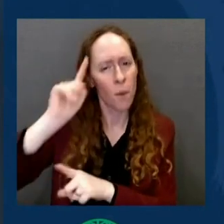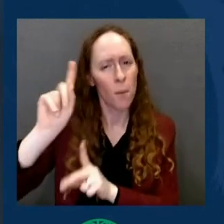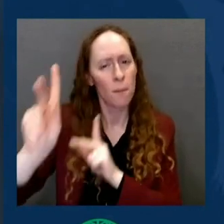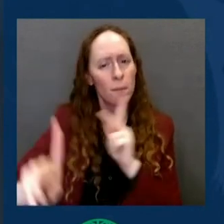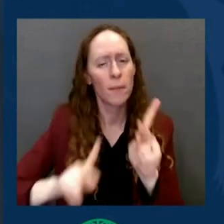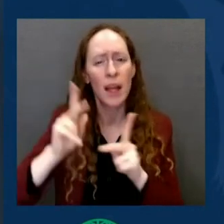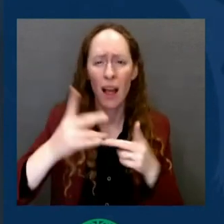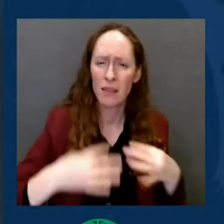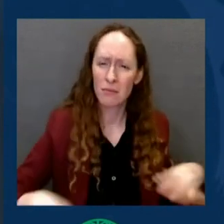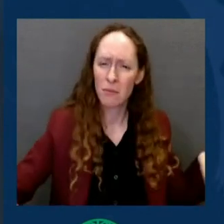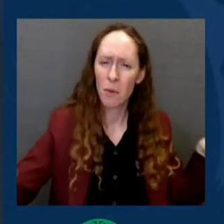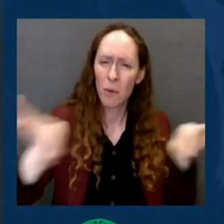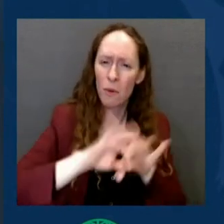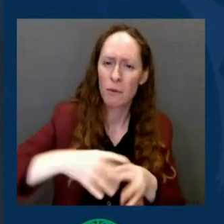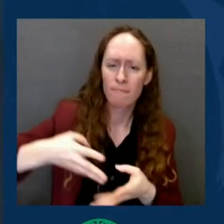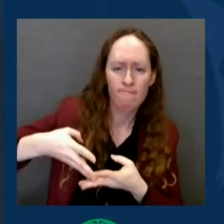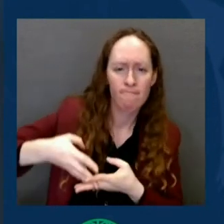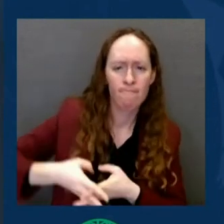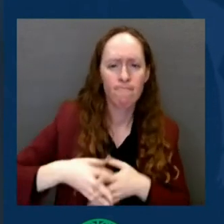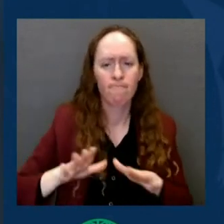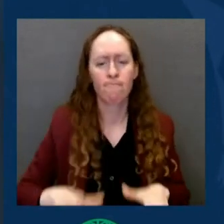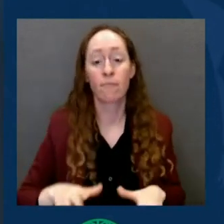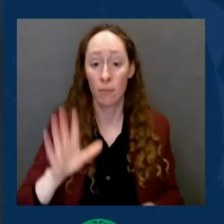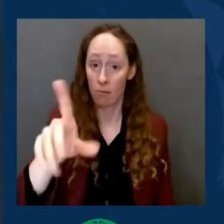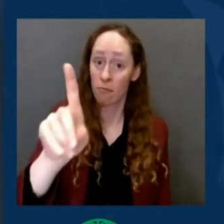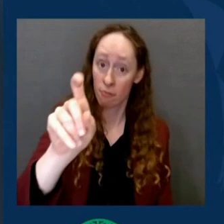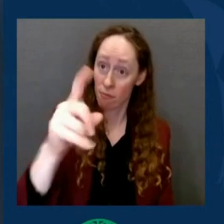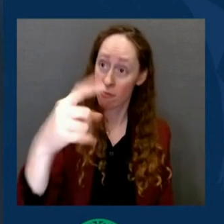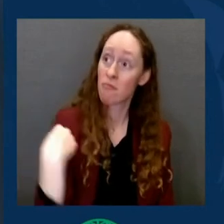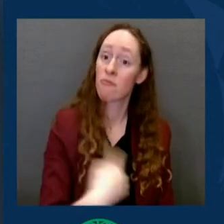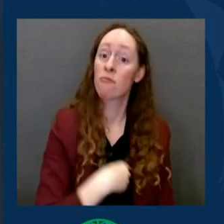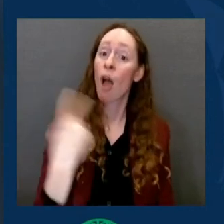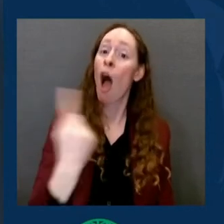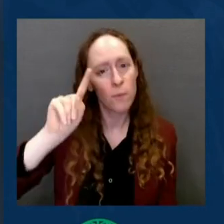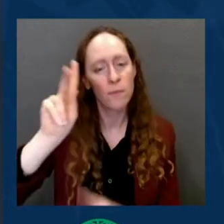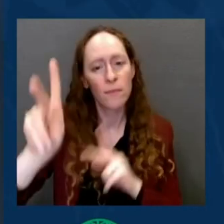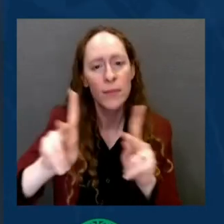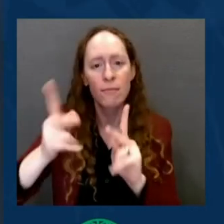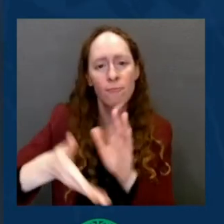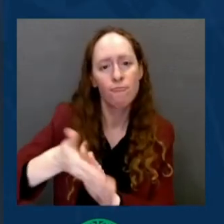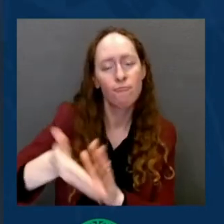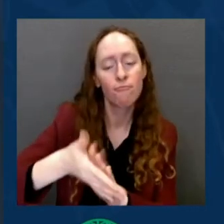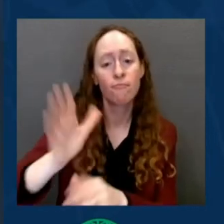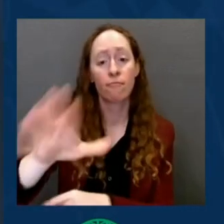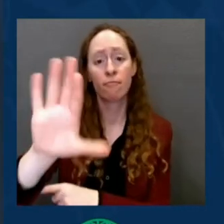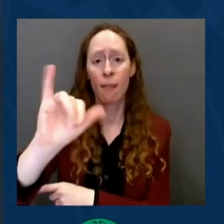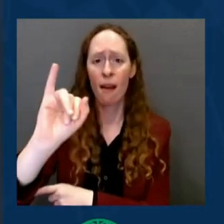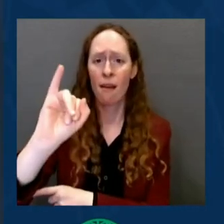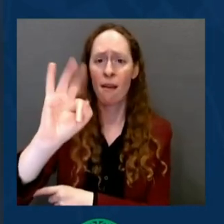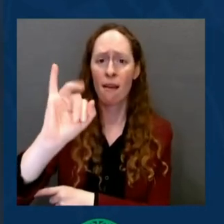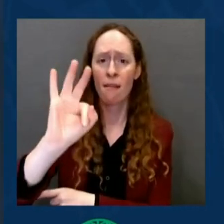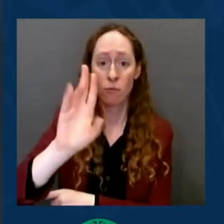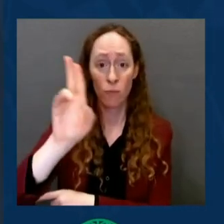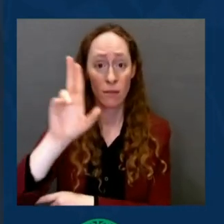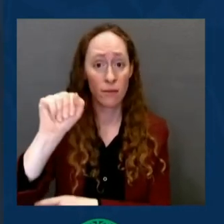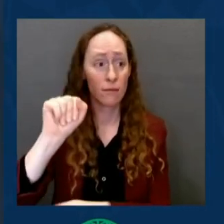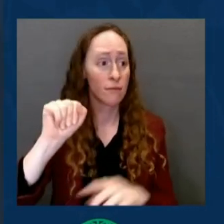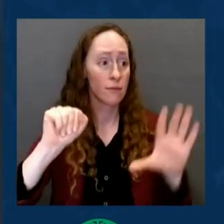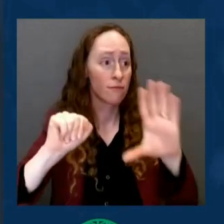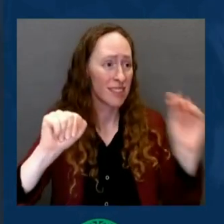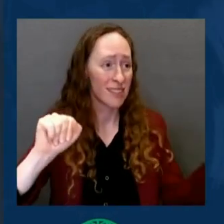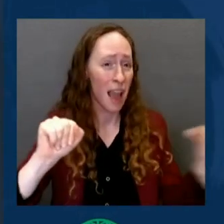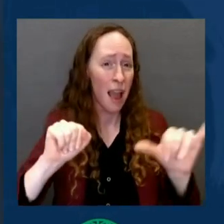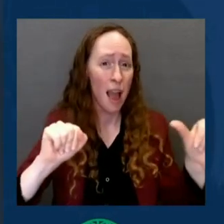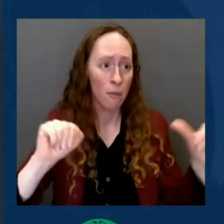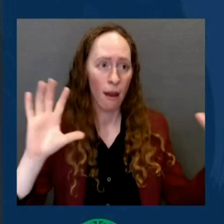democracy is never finished or never guaranteed. It's about changing triumph over apartheid to